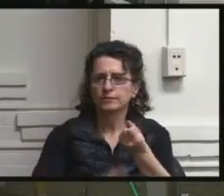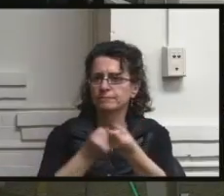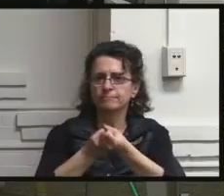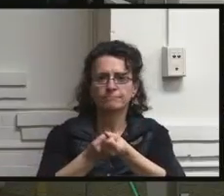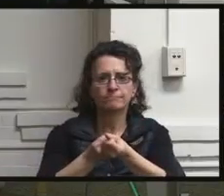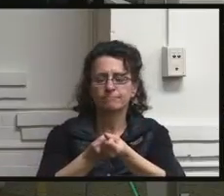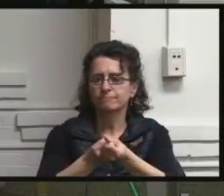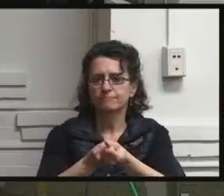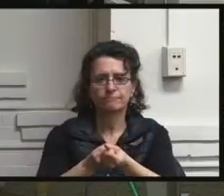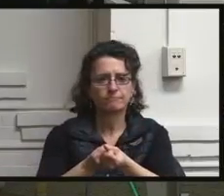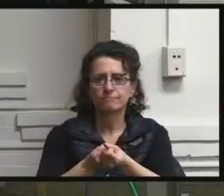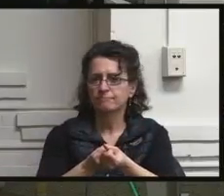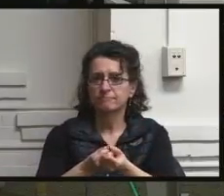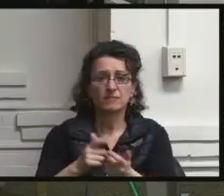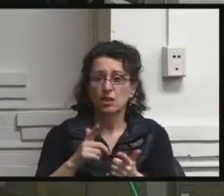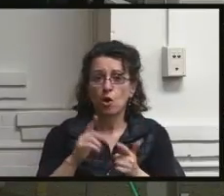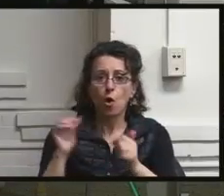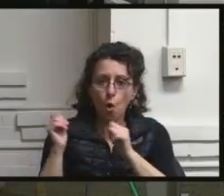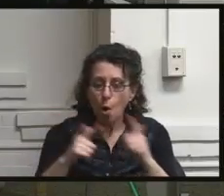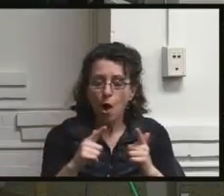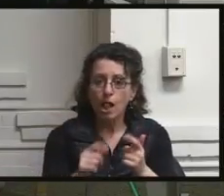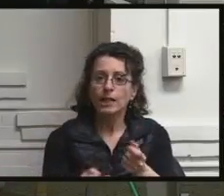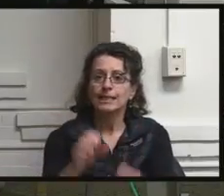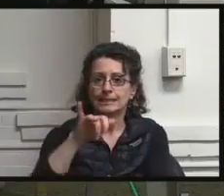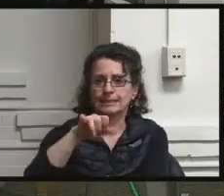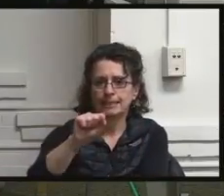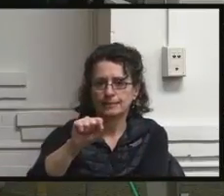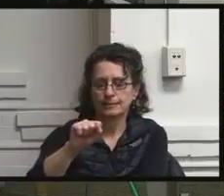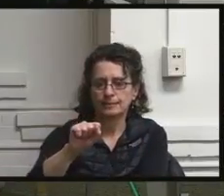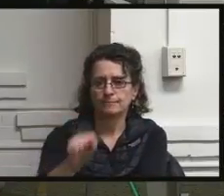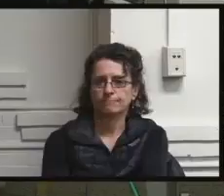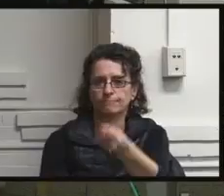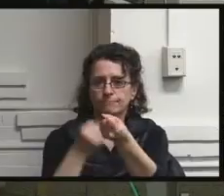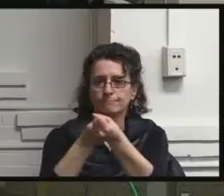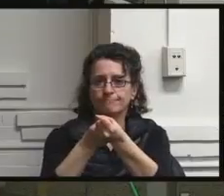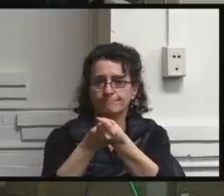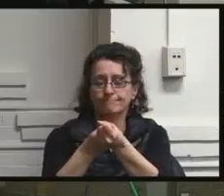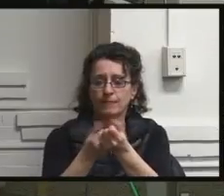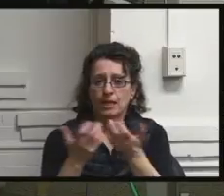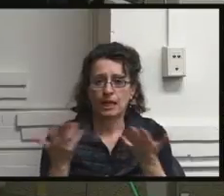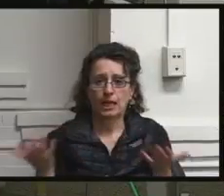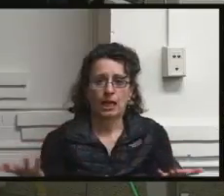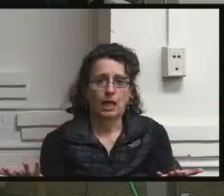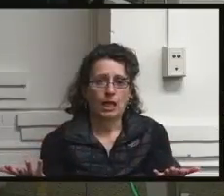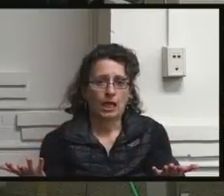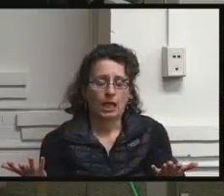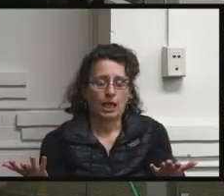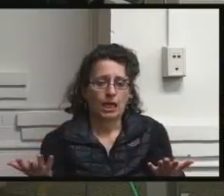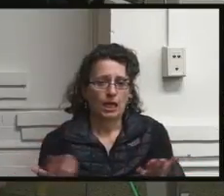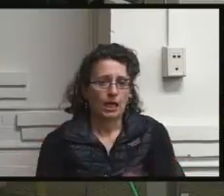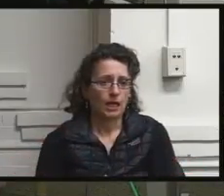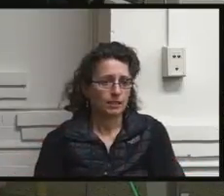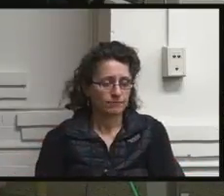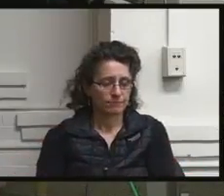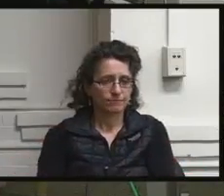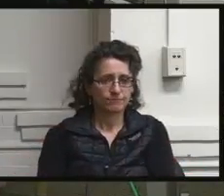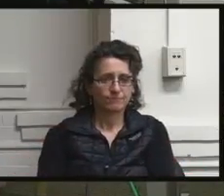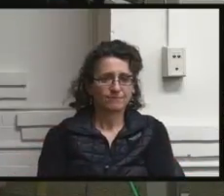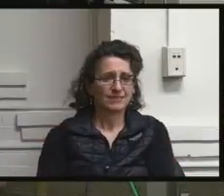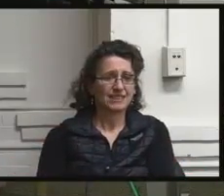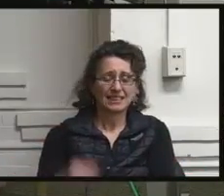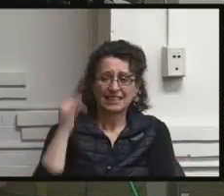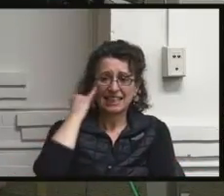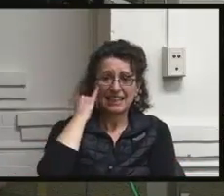There wasn't any dissenting votes, and so I guess I'm not sure that if you don't approve